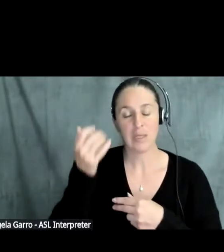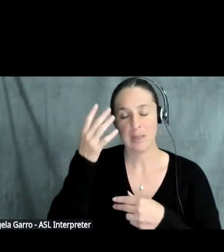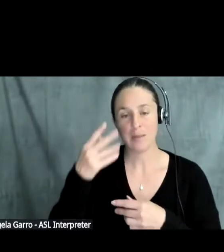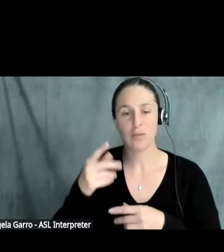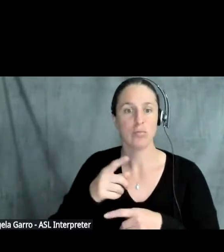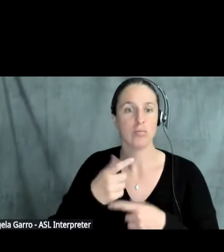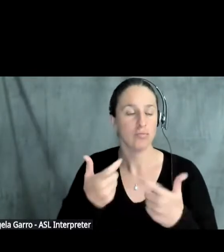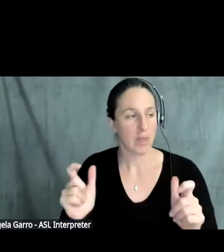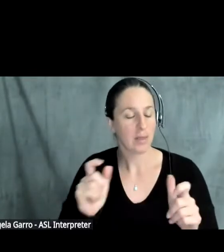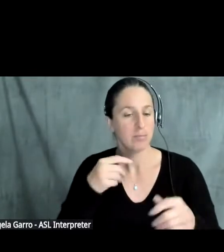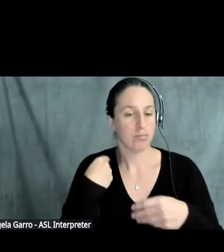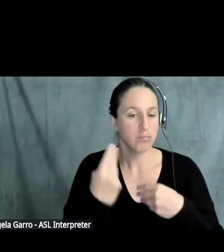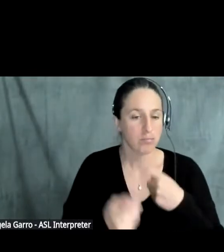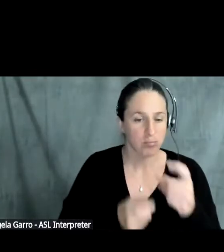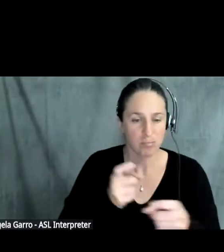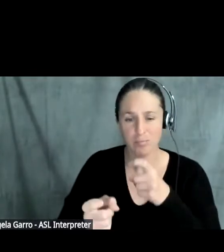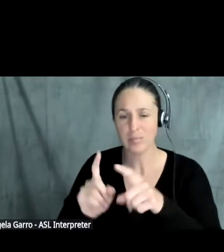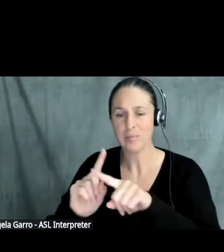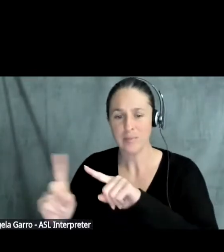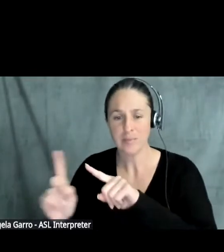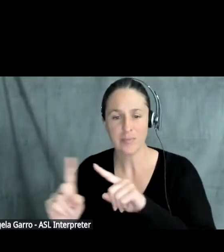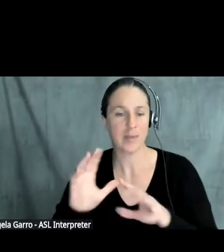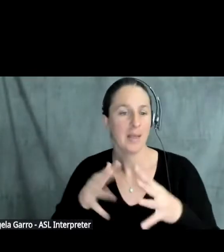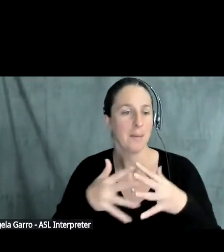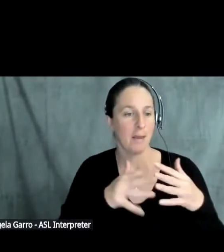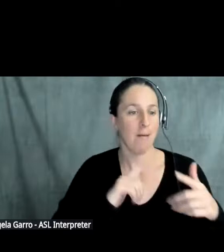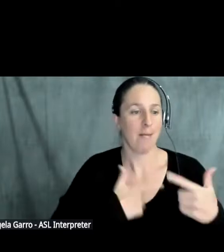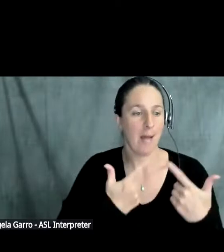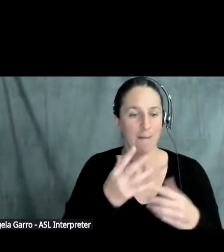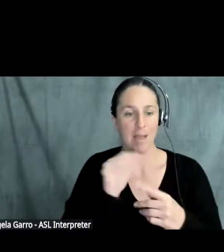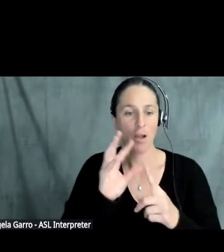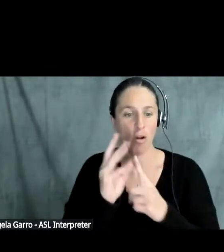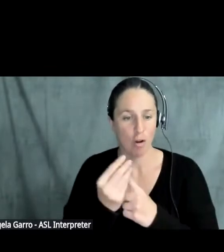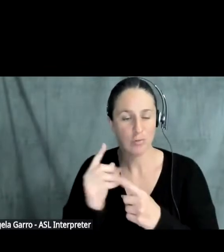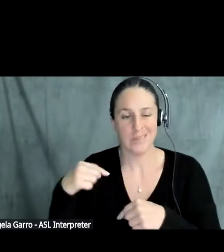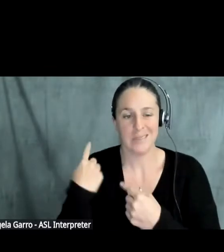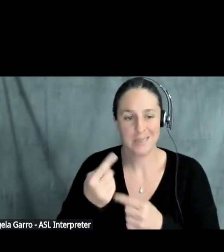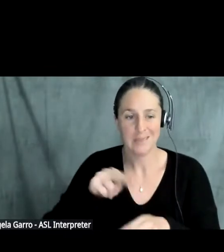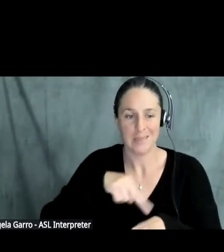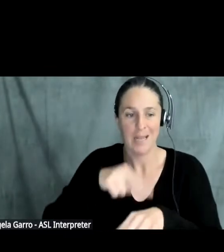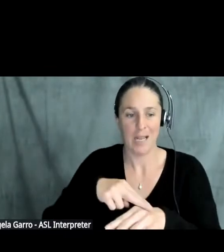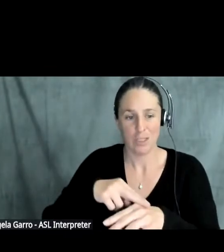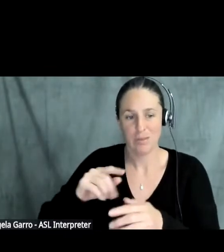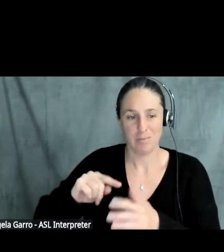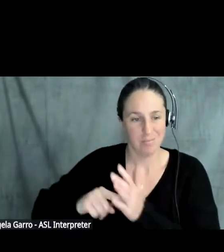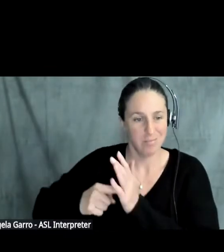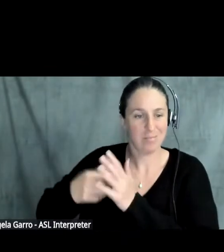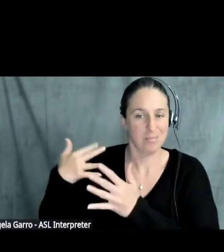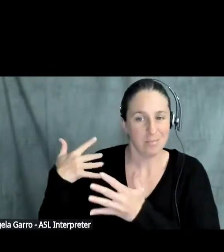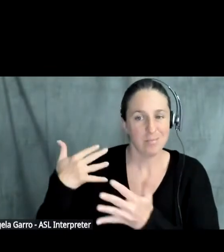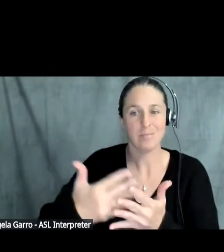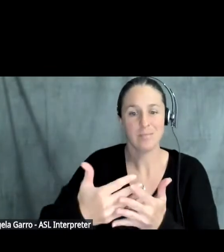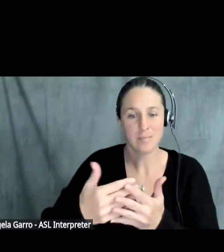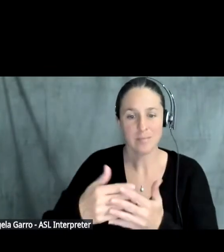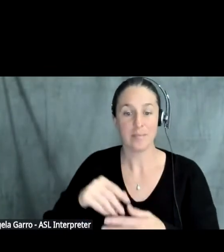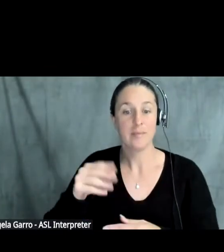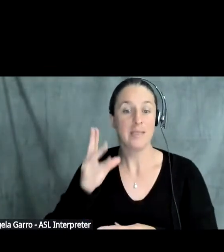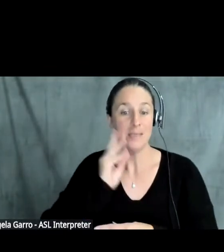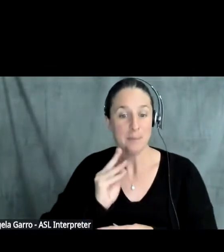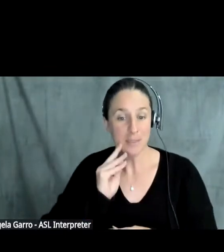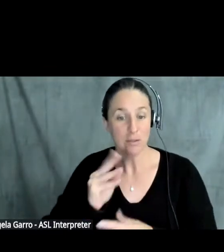of American life and culture since our nation's earliest days. The Jewish American experience is a story of